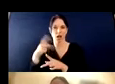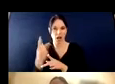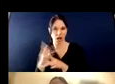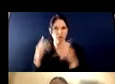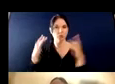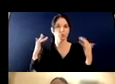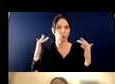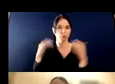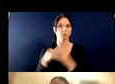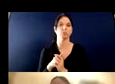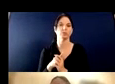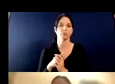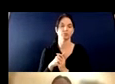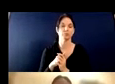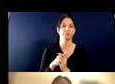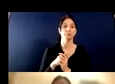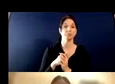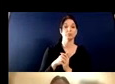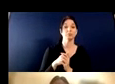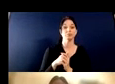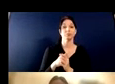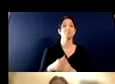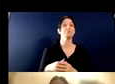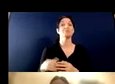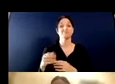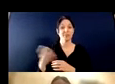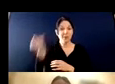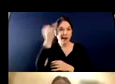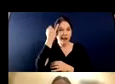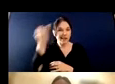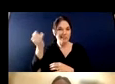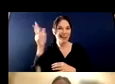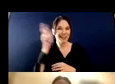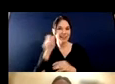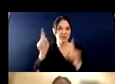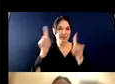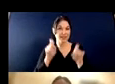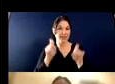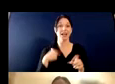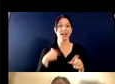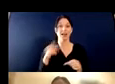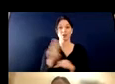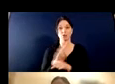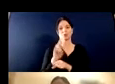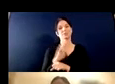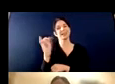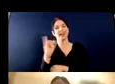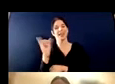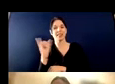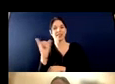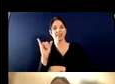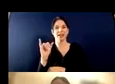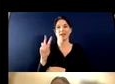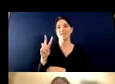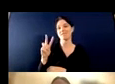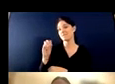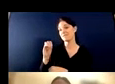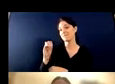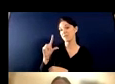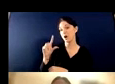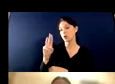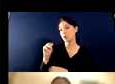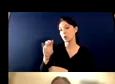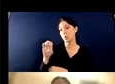So an analogy for a hearing test that I like to use is that a hearing test is like a volume dial,